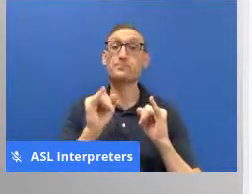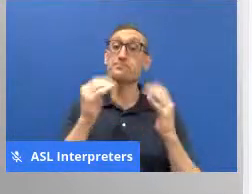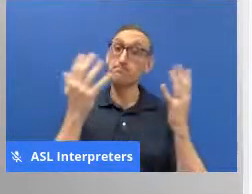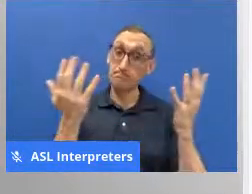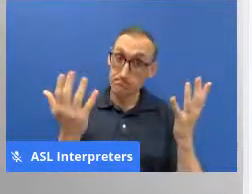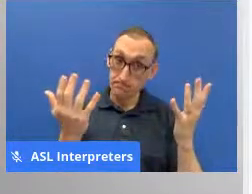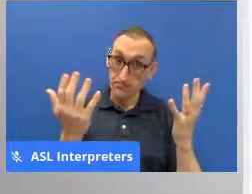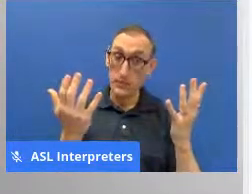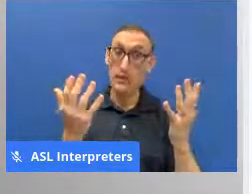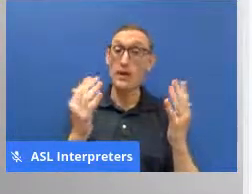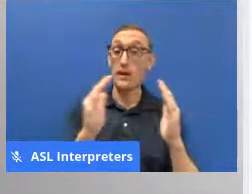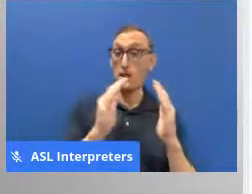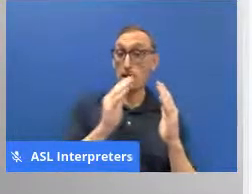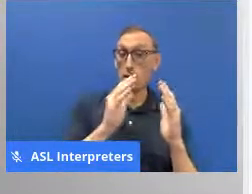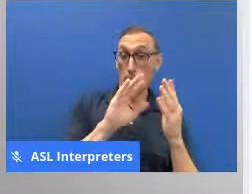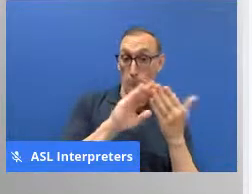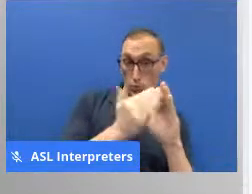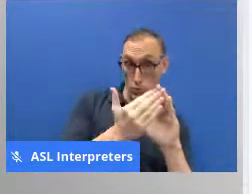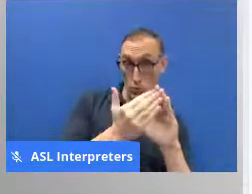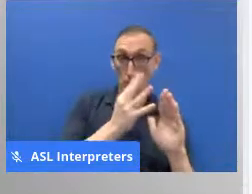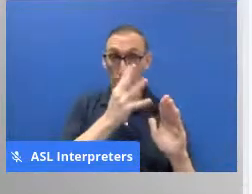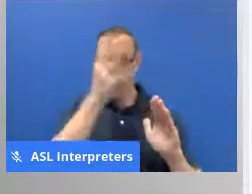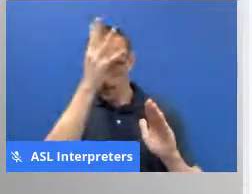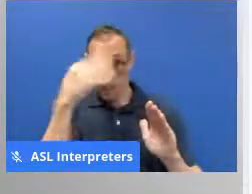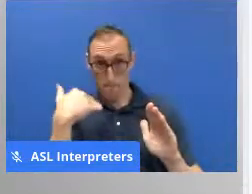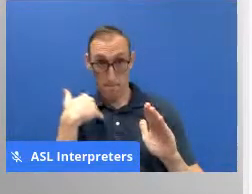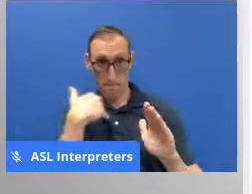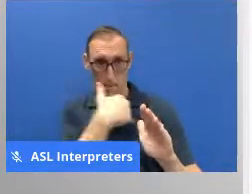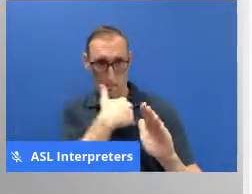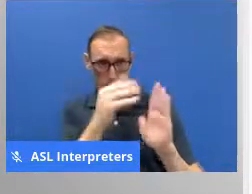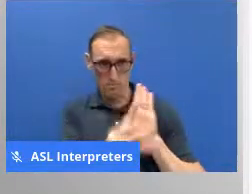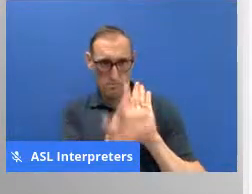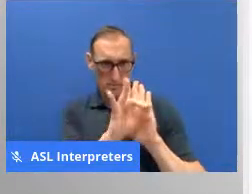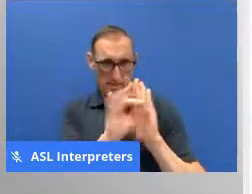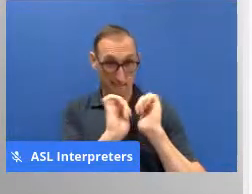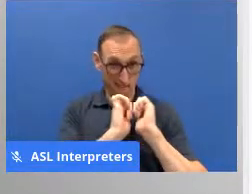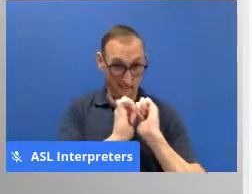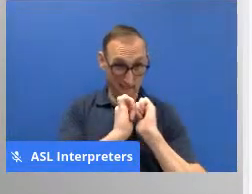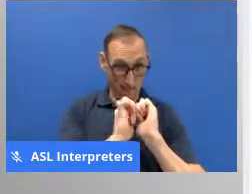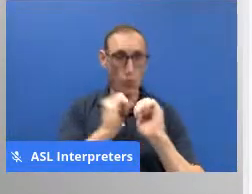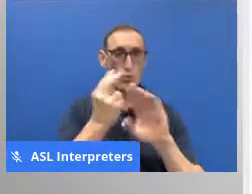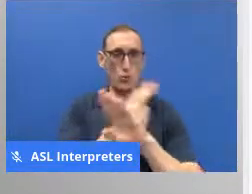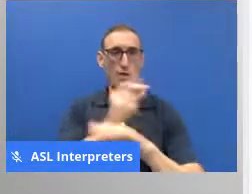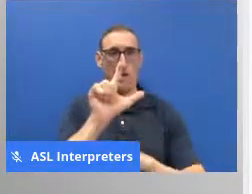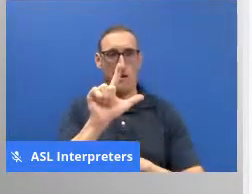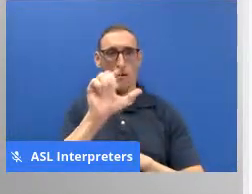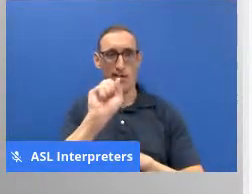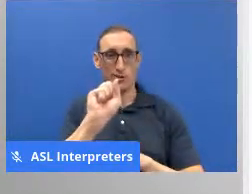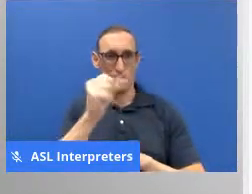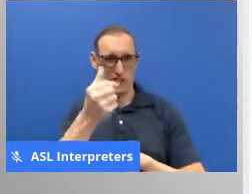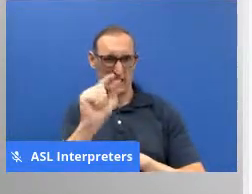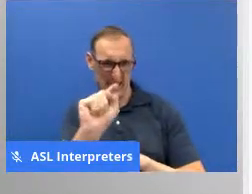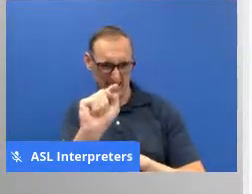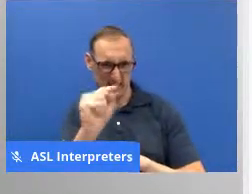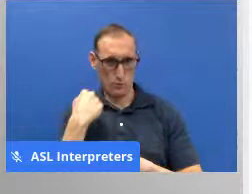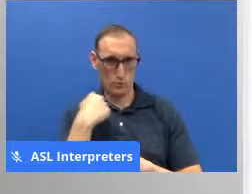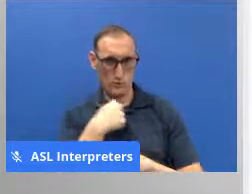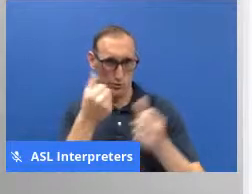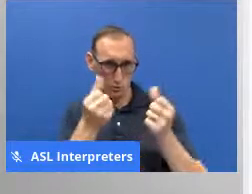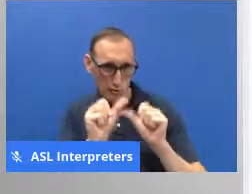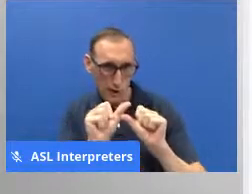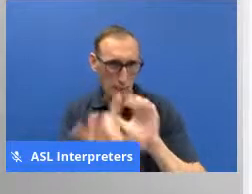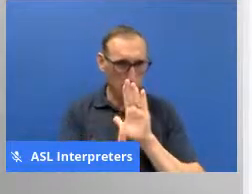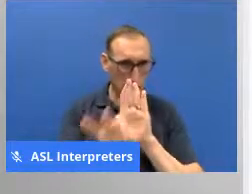members were chosen was we used LSGT and attempted to just select a balanced group